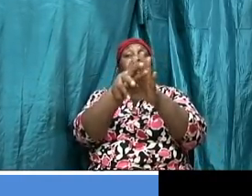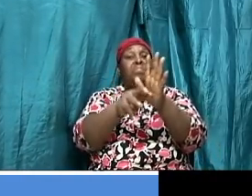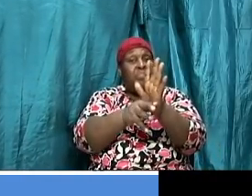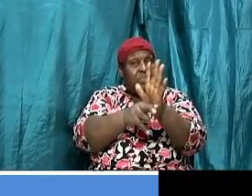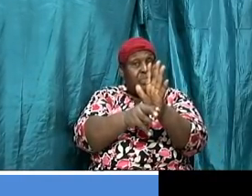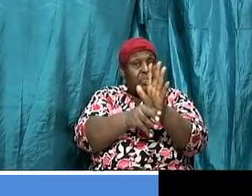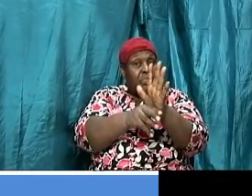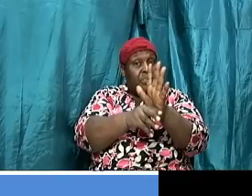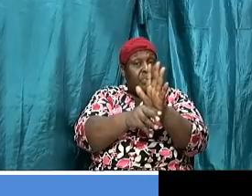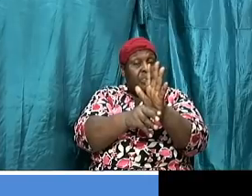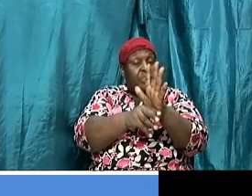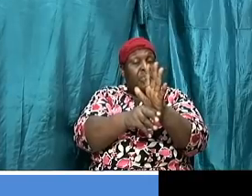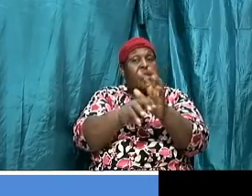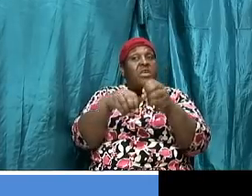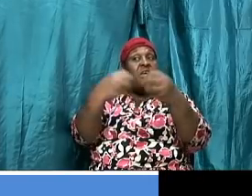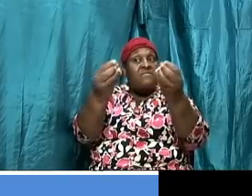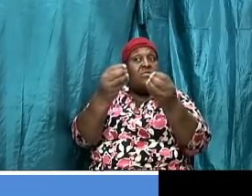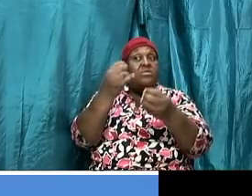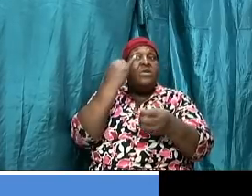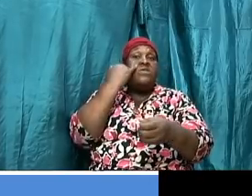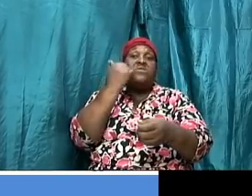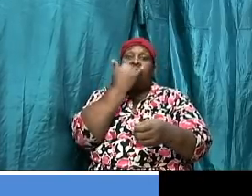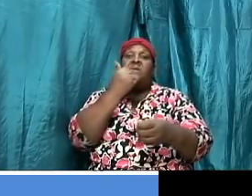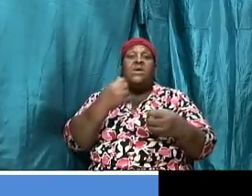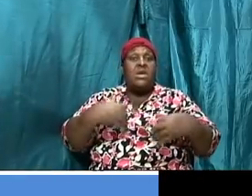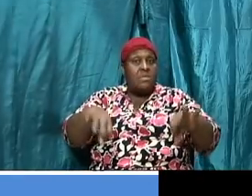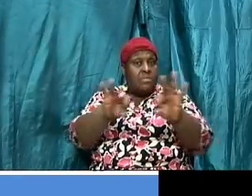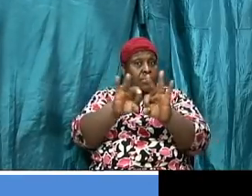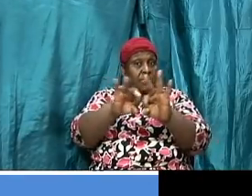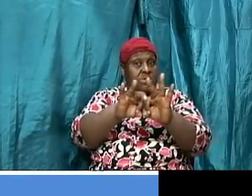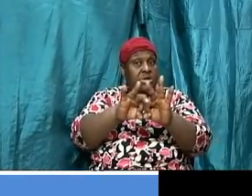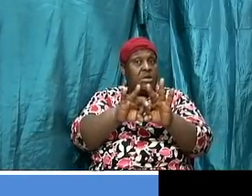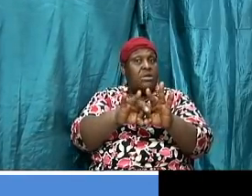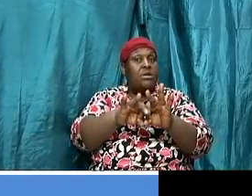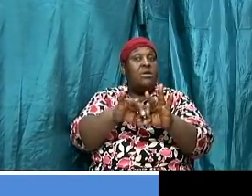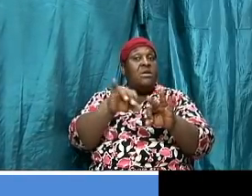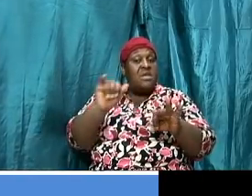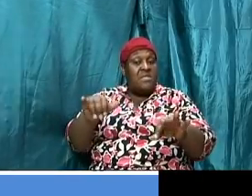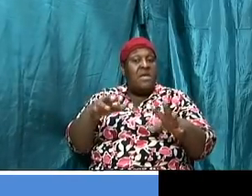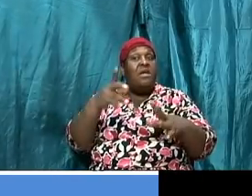to Israel, and therefore it's important that we understand its importance